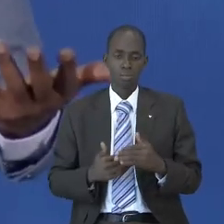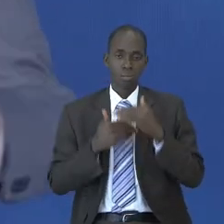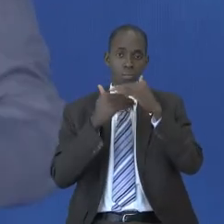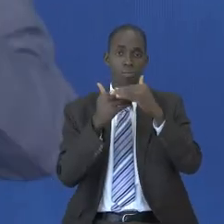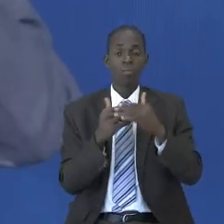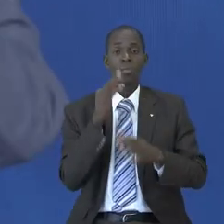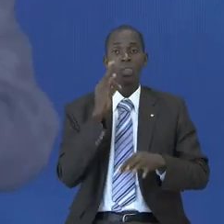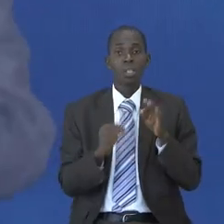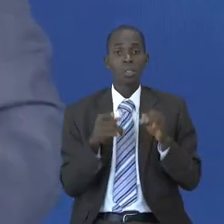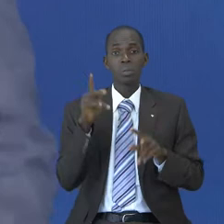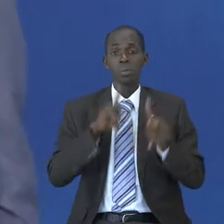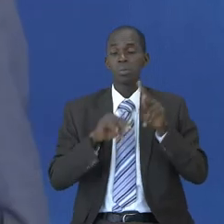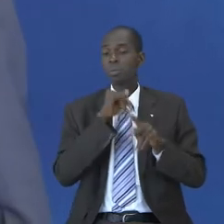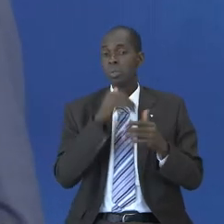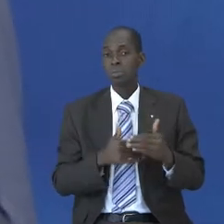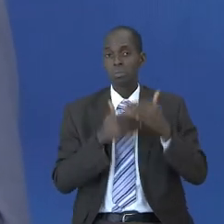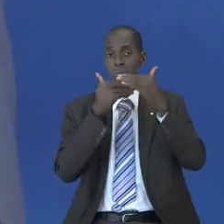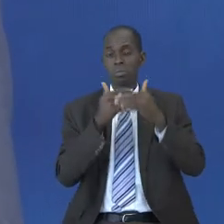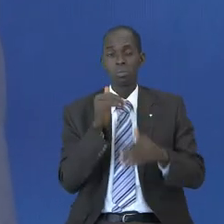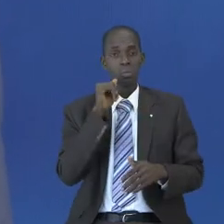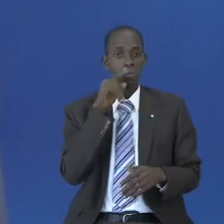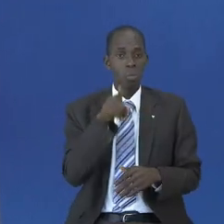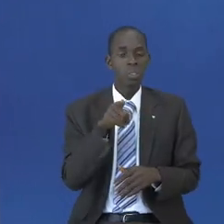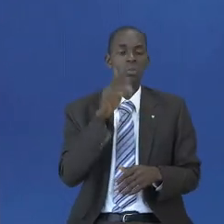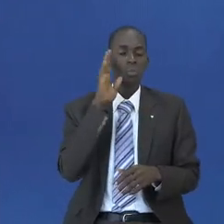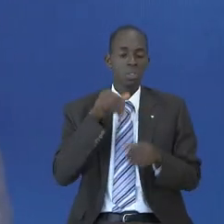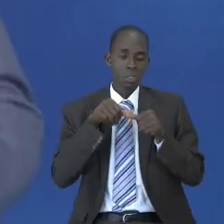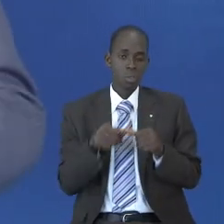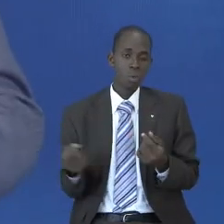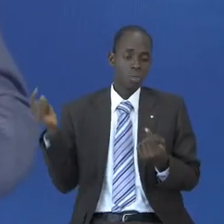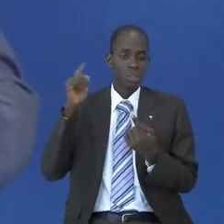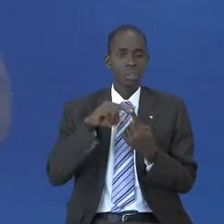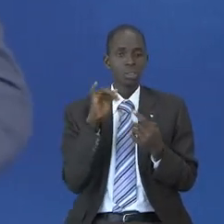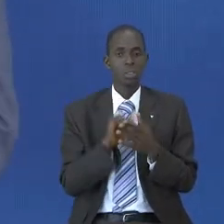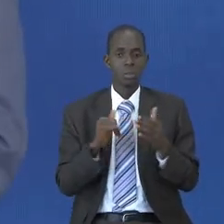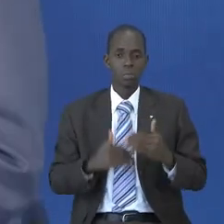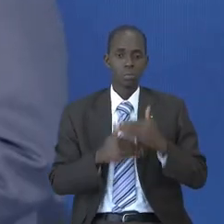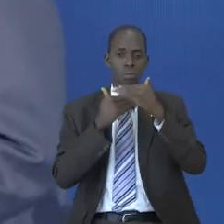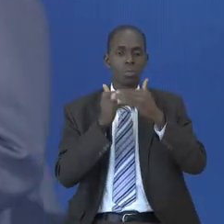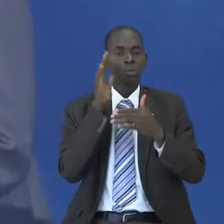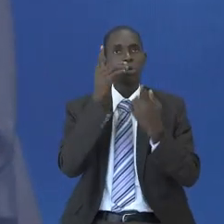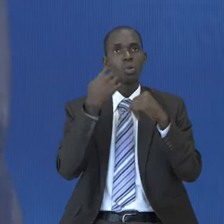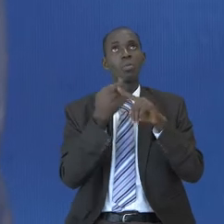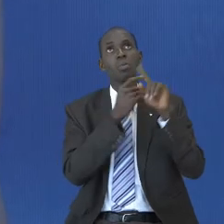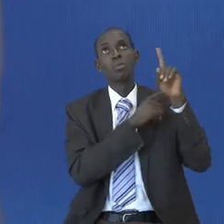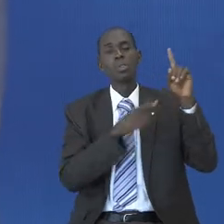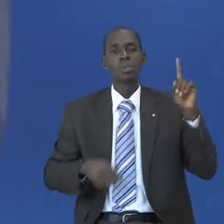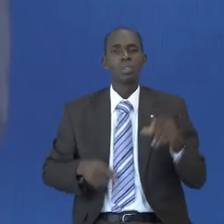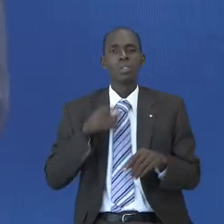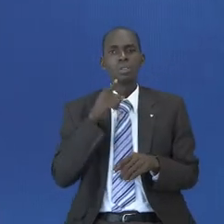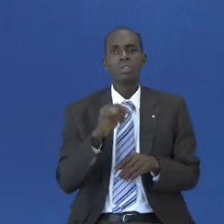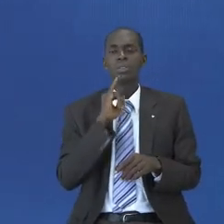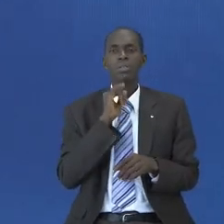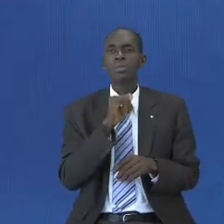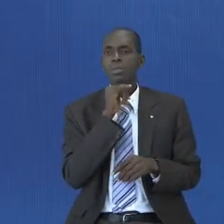not promote her, she'll stay there until the promotion will come from the Lord. And he is not a